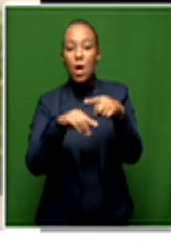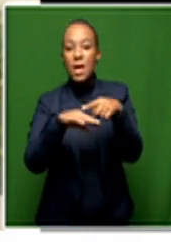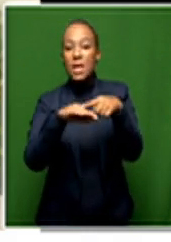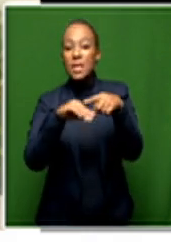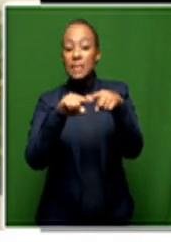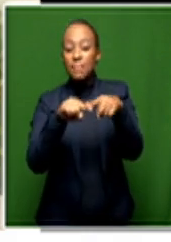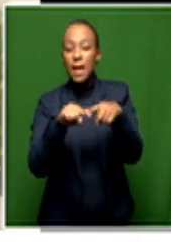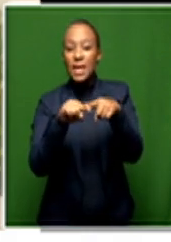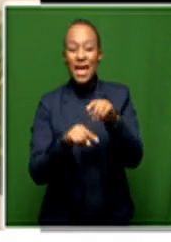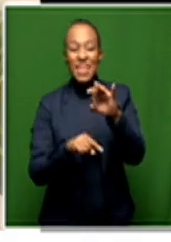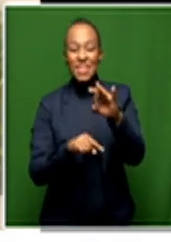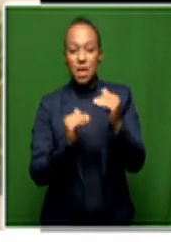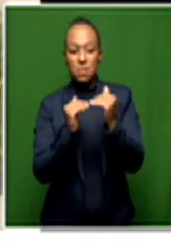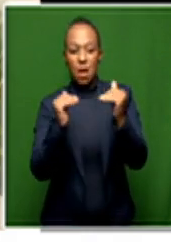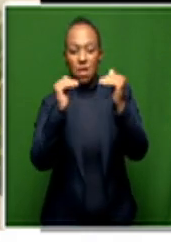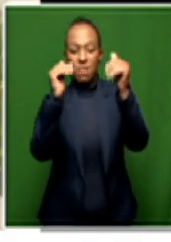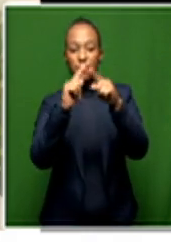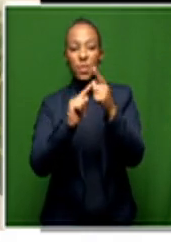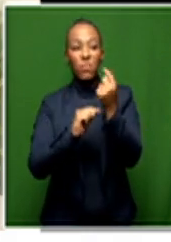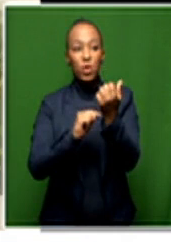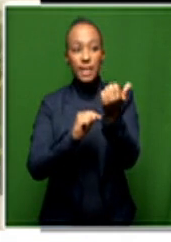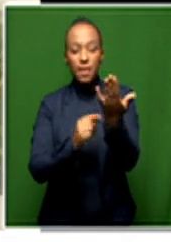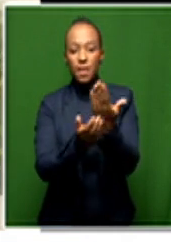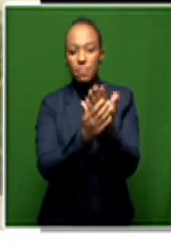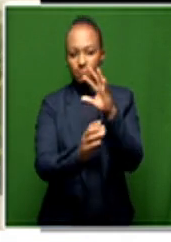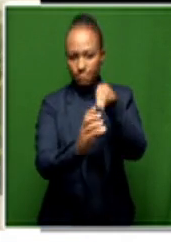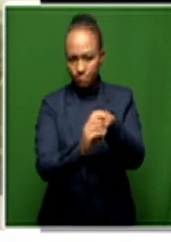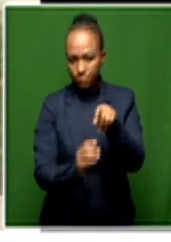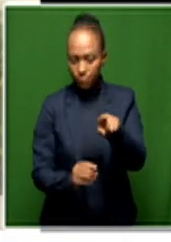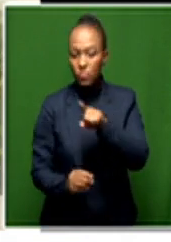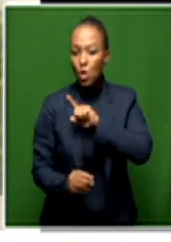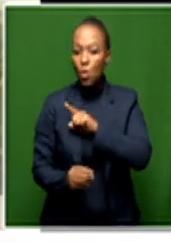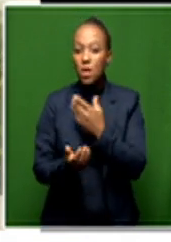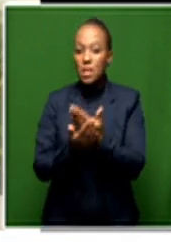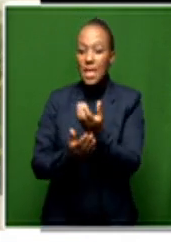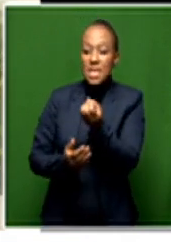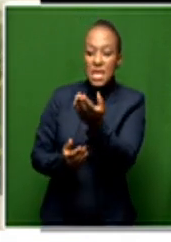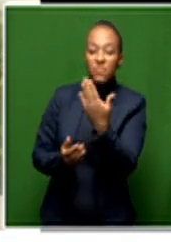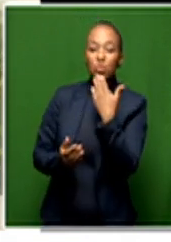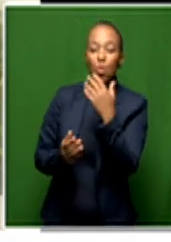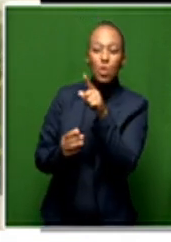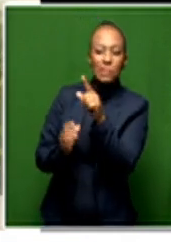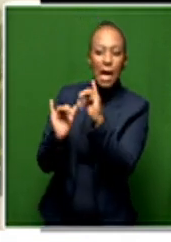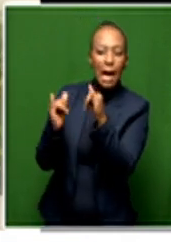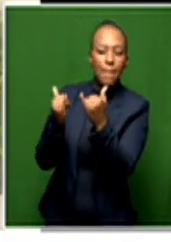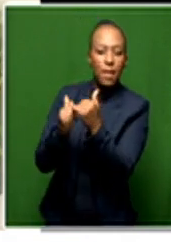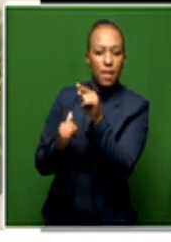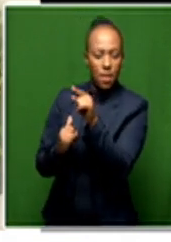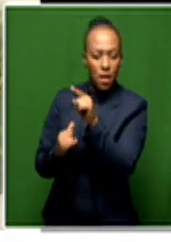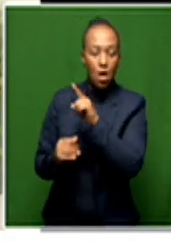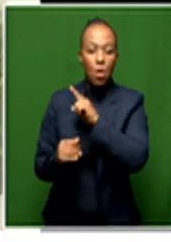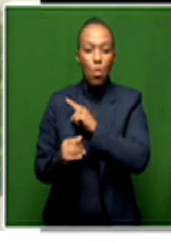thresholds requiring to go out on tender, so that they can be given to certain people. Or you'll find